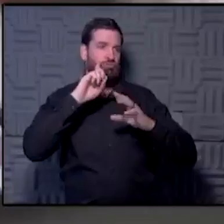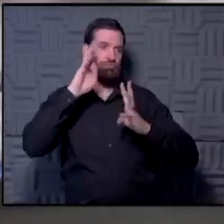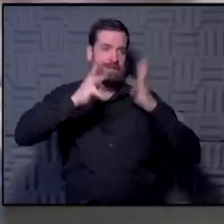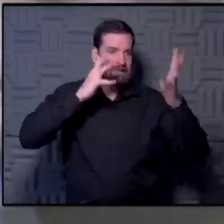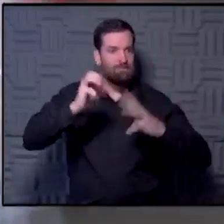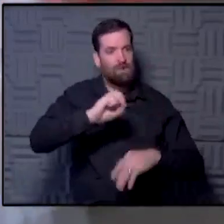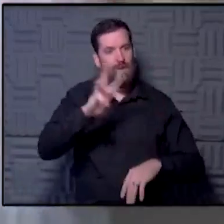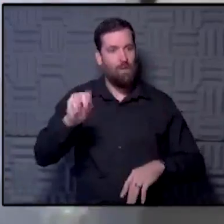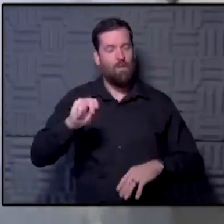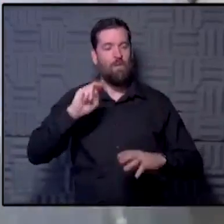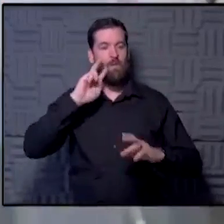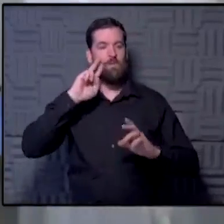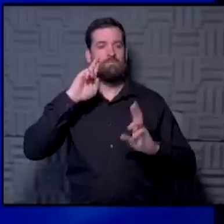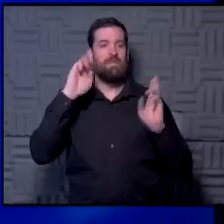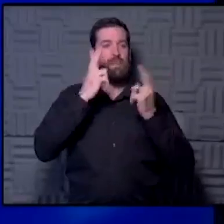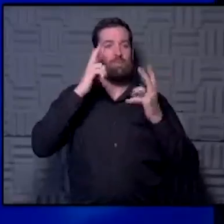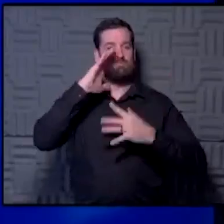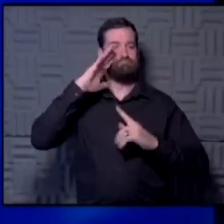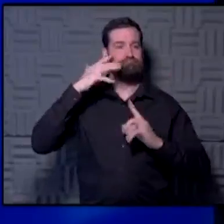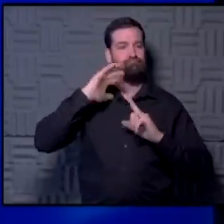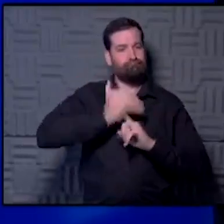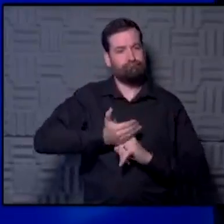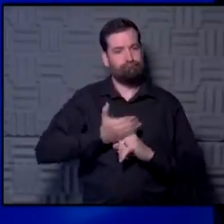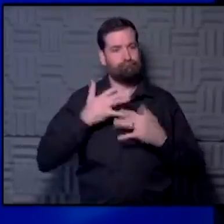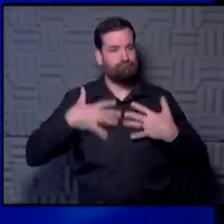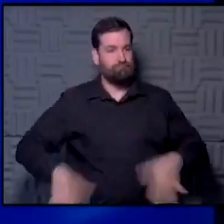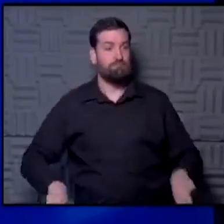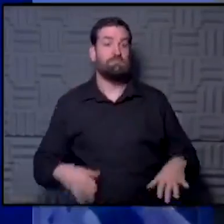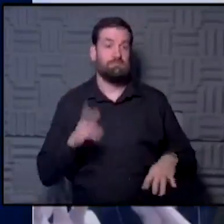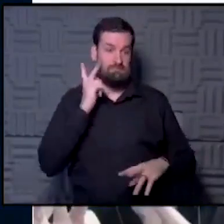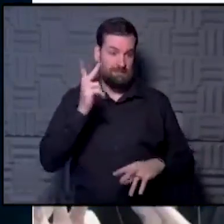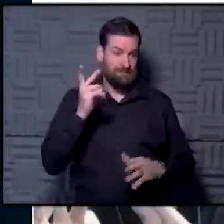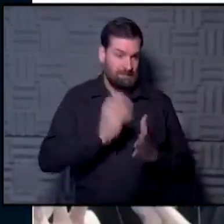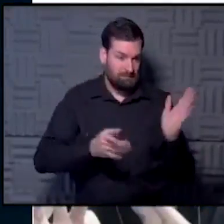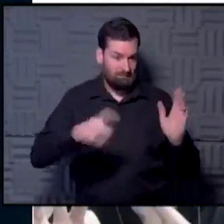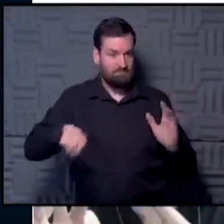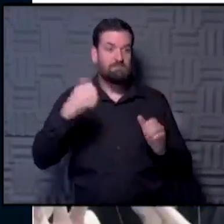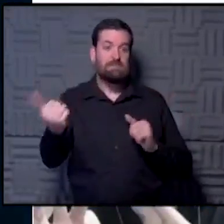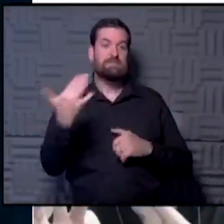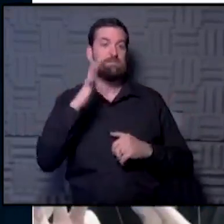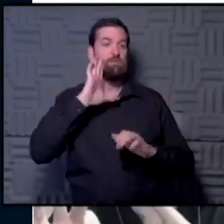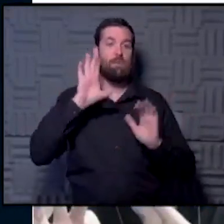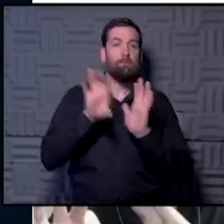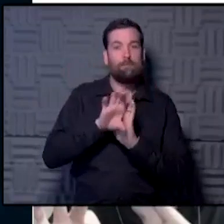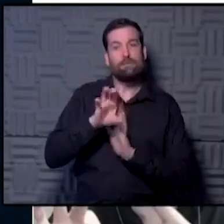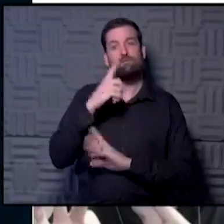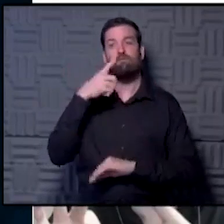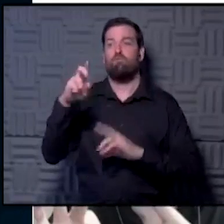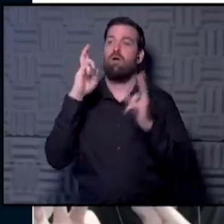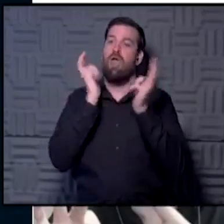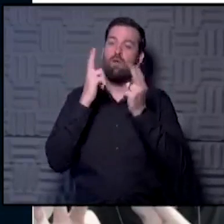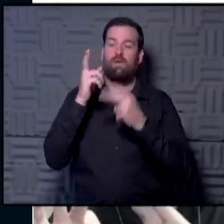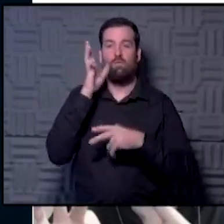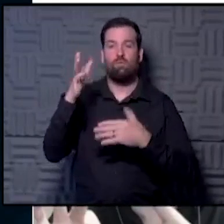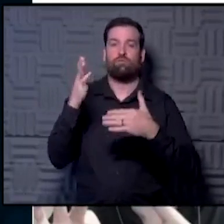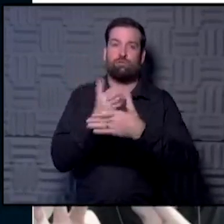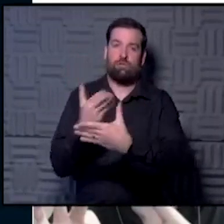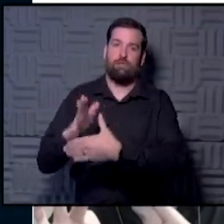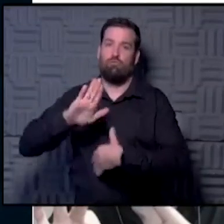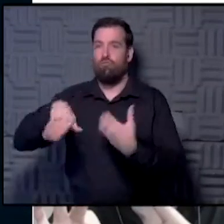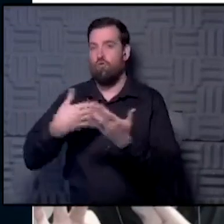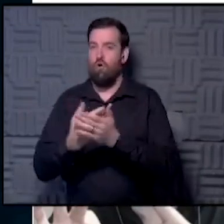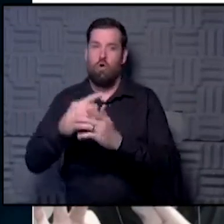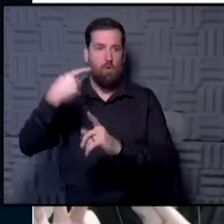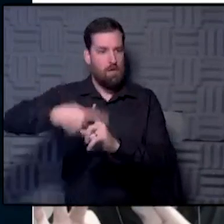Halloween costume, and including a protective mask. I want you to see some of those. Some of your pictures of your mask for Halloween. We're going to share those all